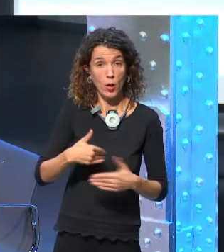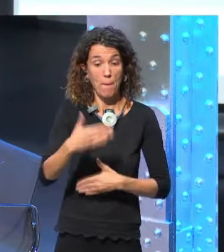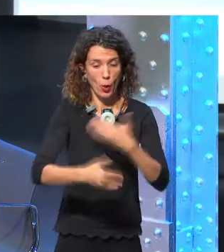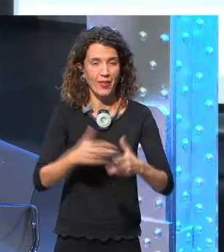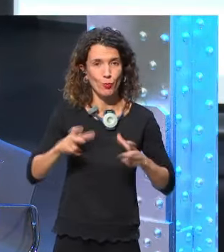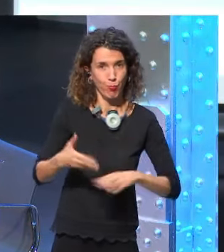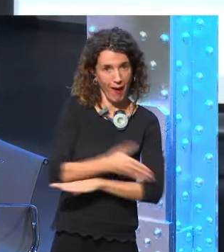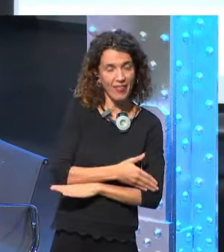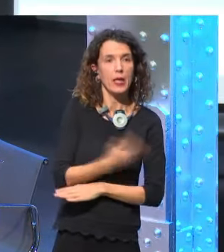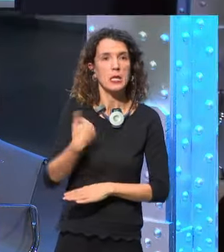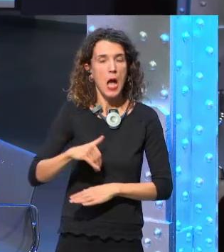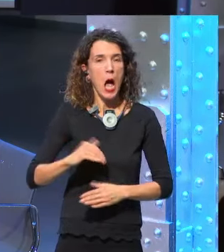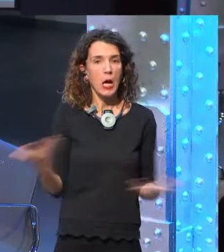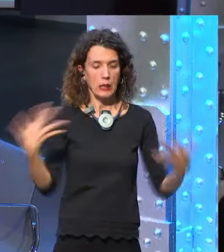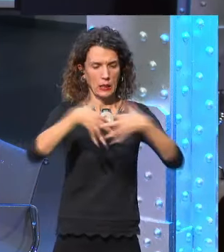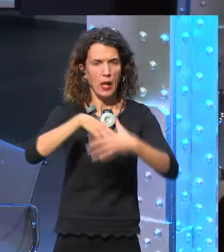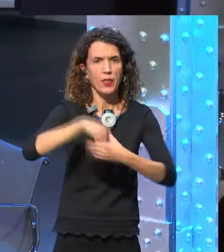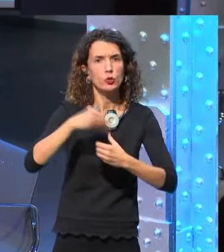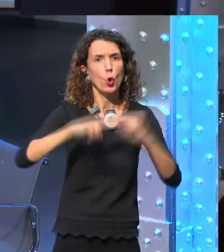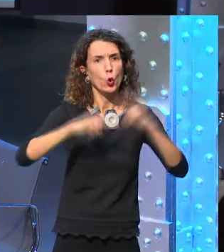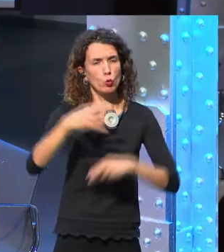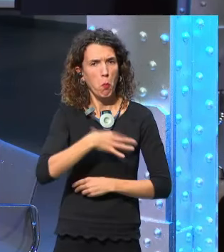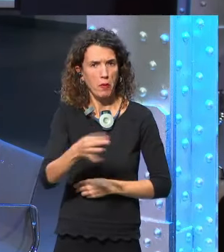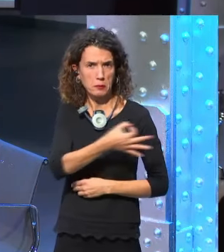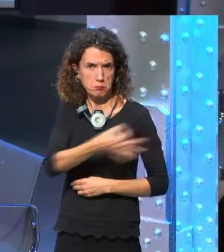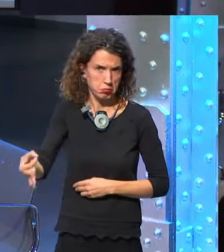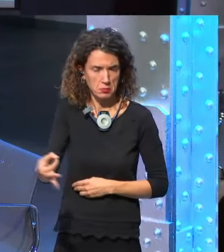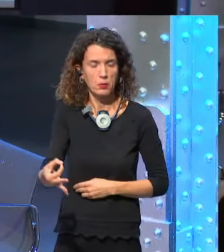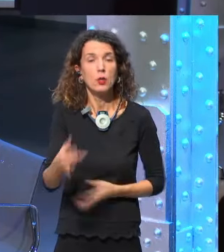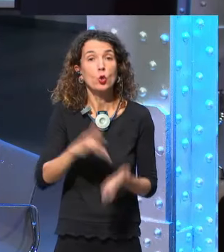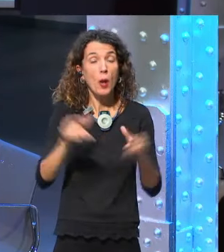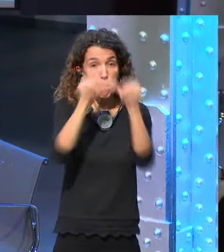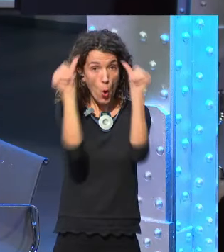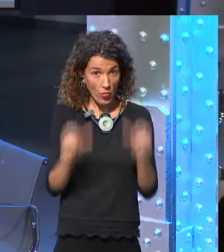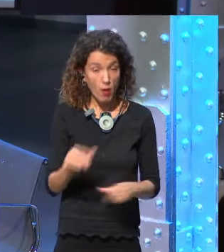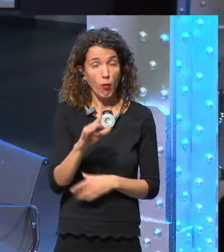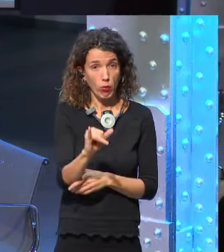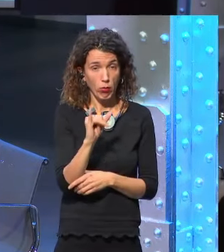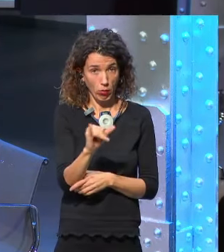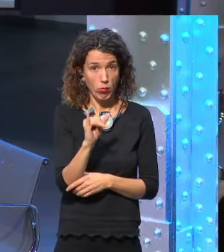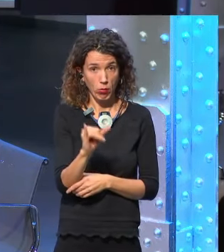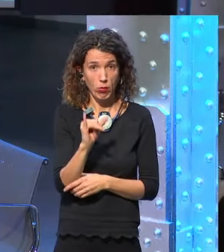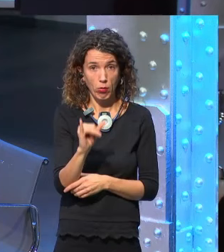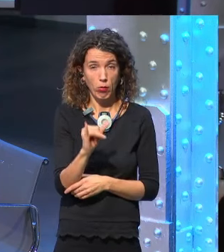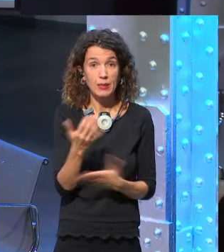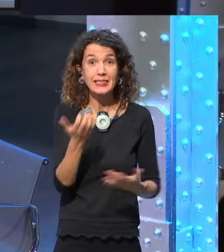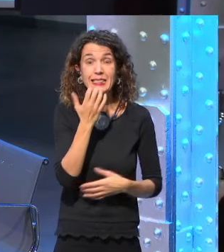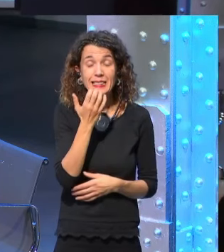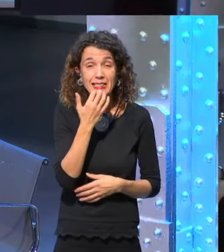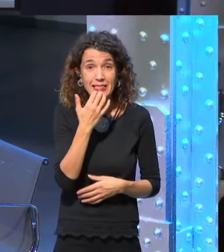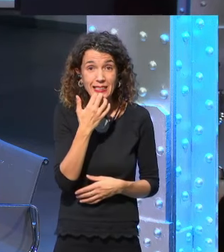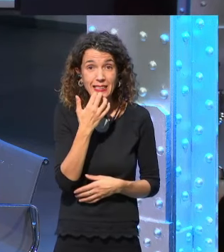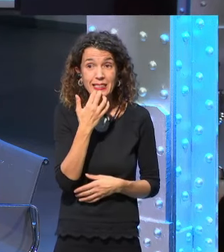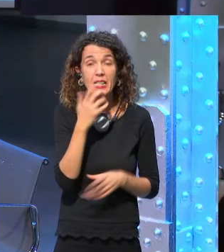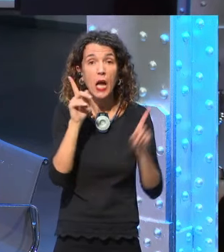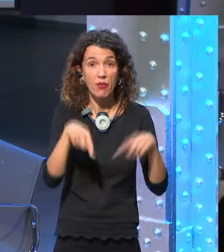actually. This is how such a model looks. So the raw model in the front, and if you render all the parts in it, then it becomes